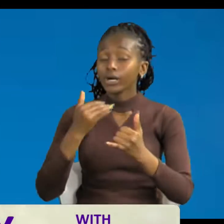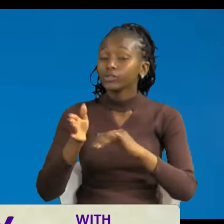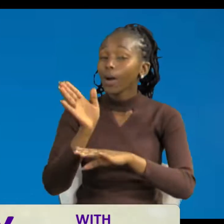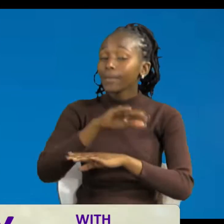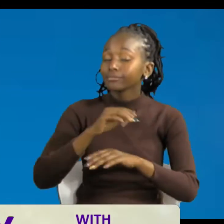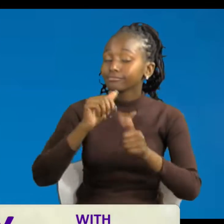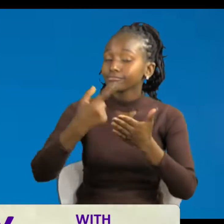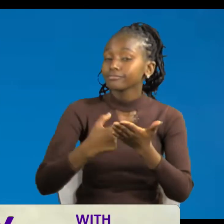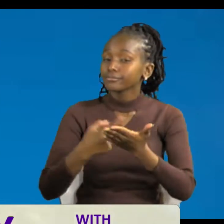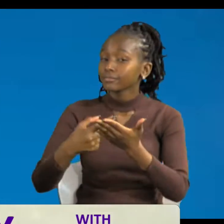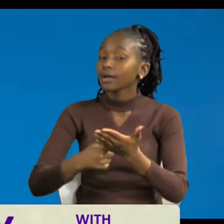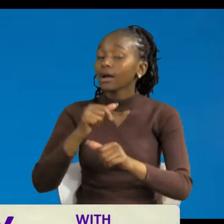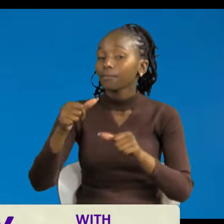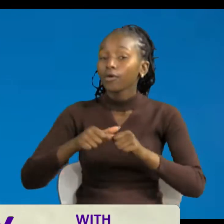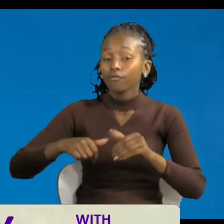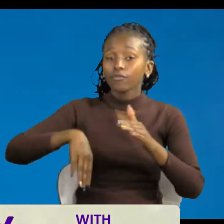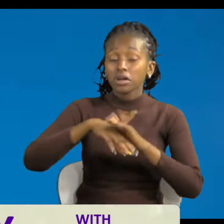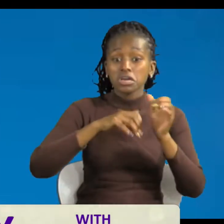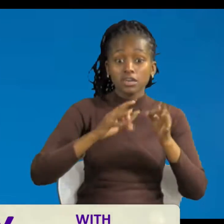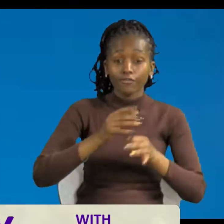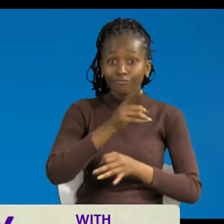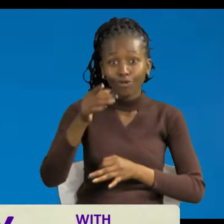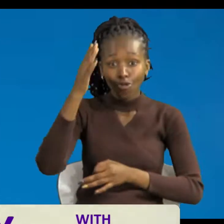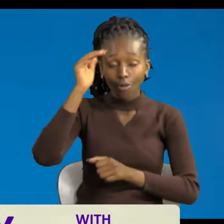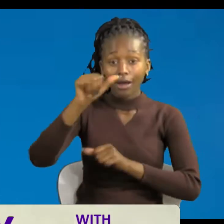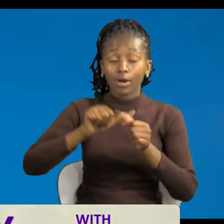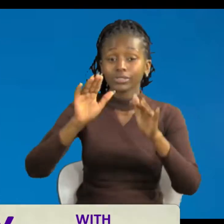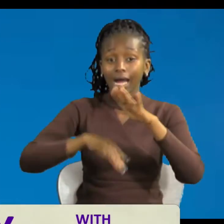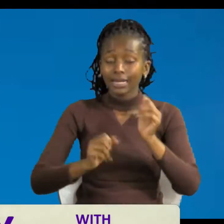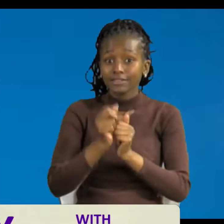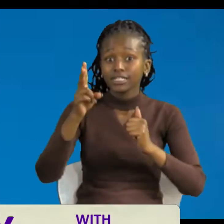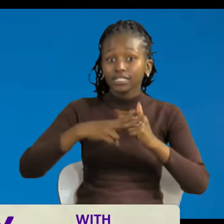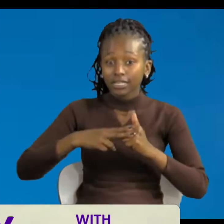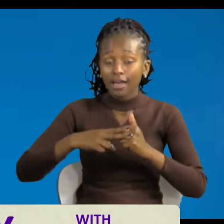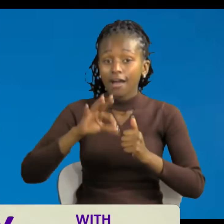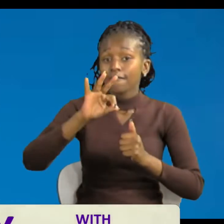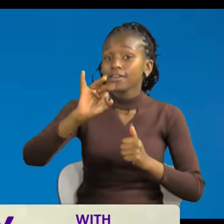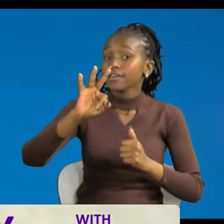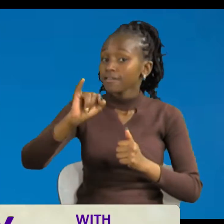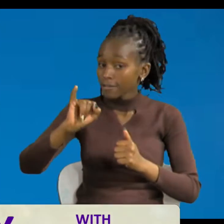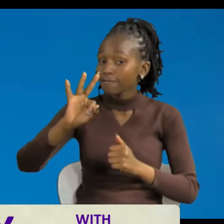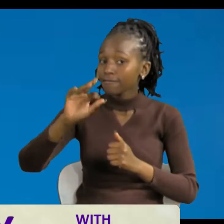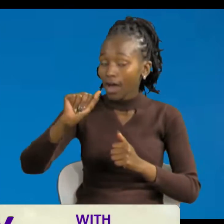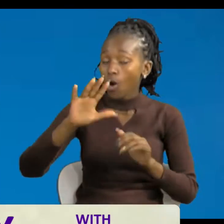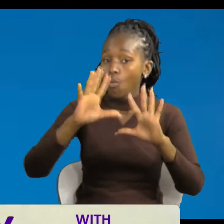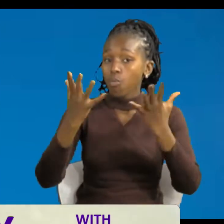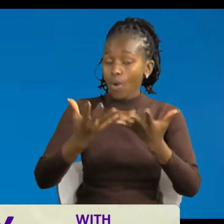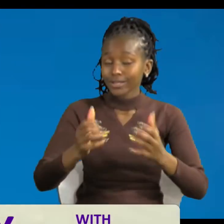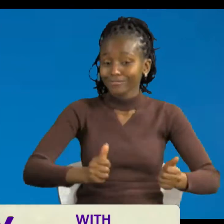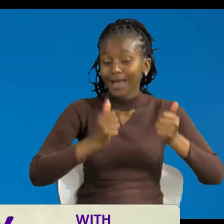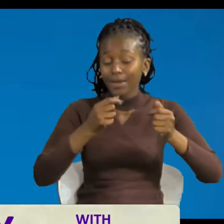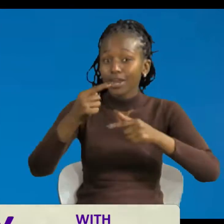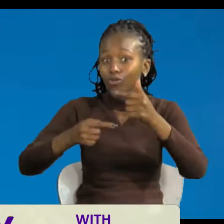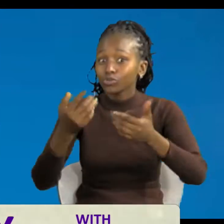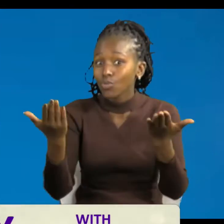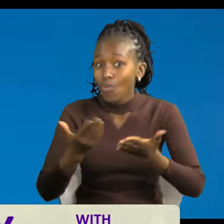of football, where, in case you didn't know, the under-17 FIFA World Cup is going on in Indonesia, and the youngsters